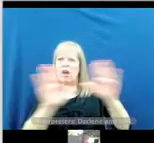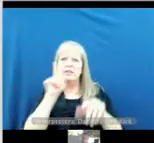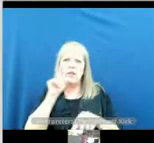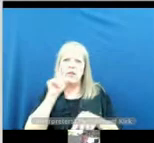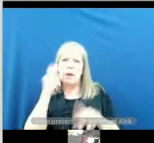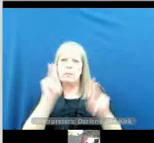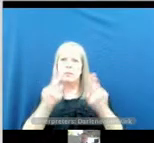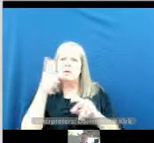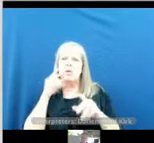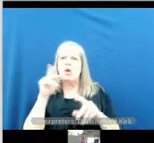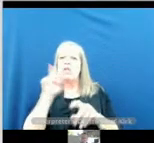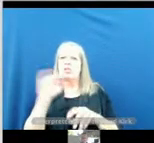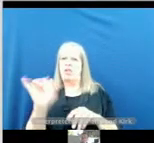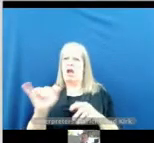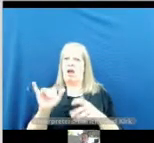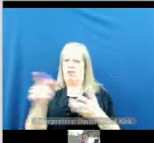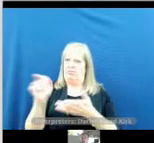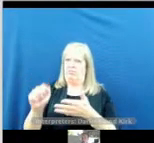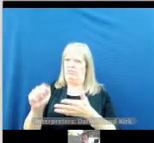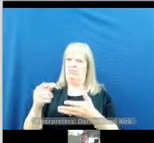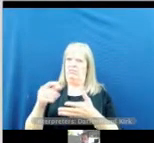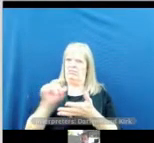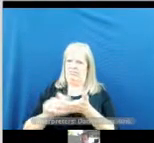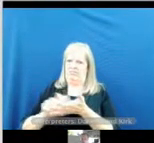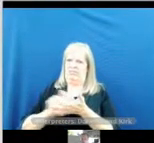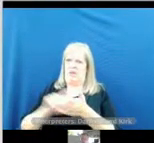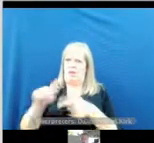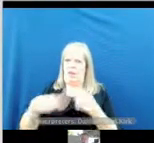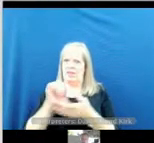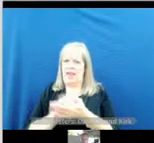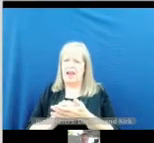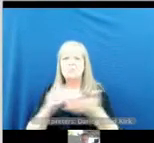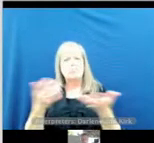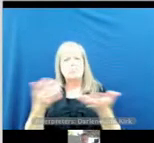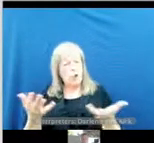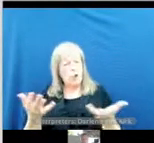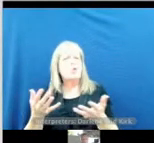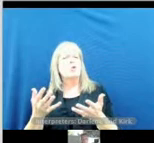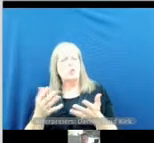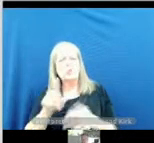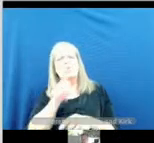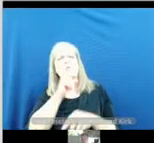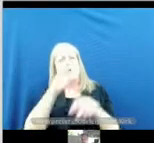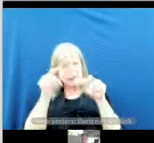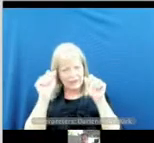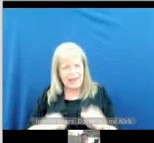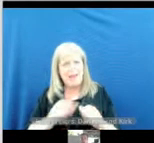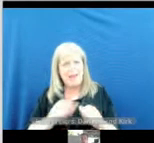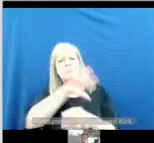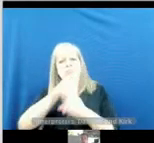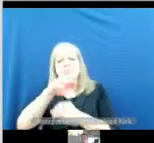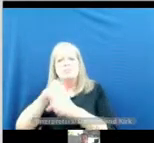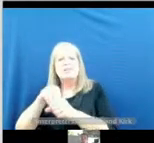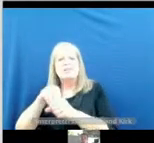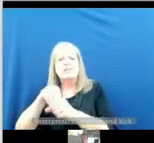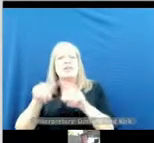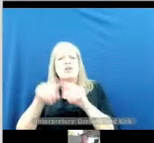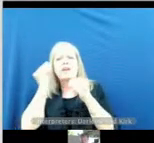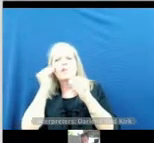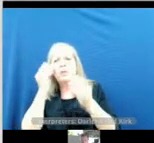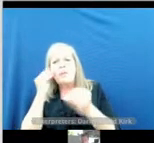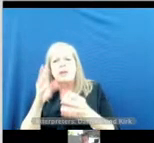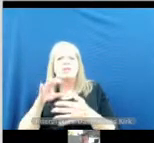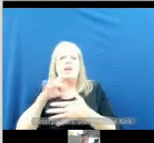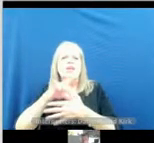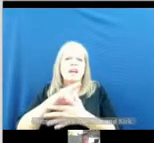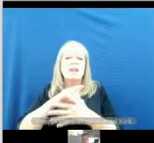there are definite ways to incorporate content and activities into your curriculum without